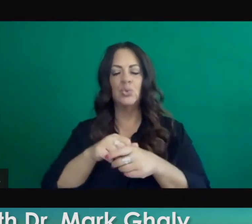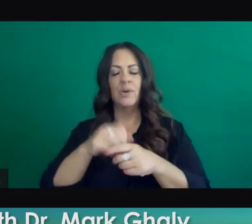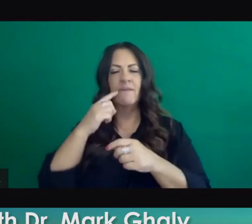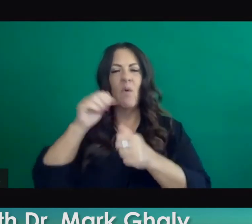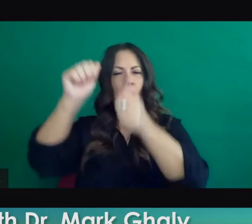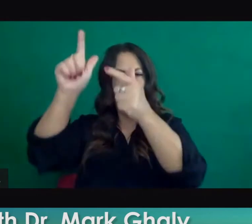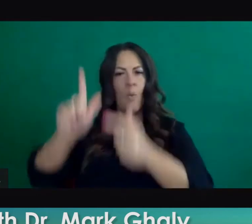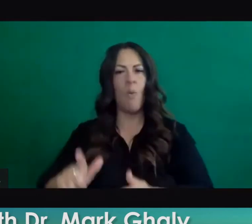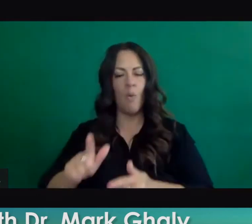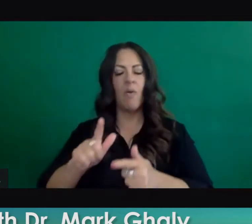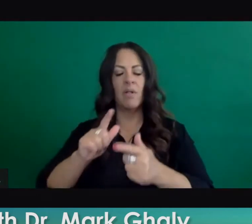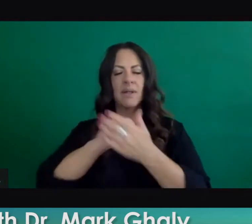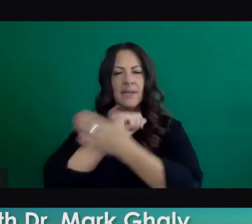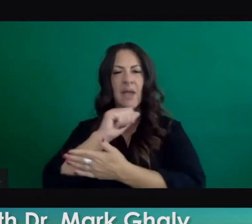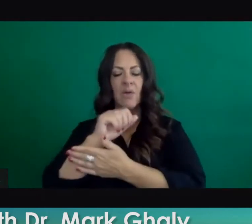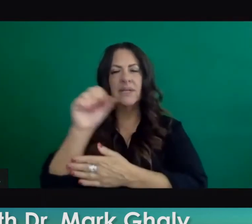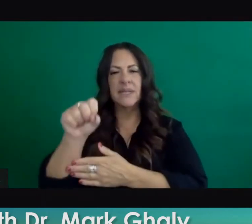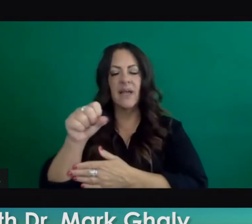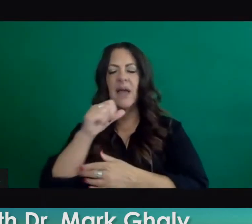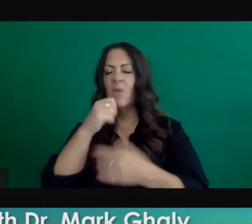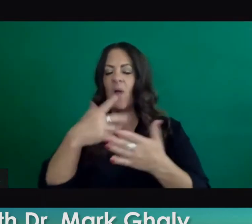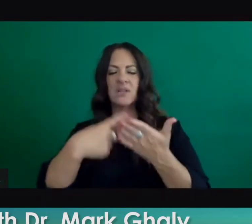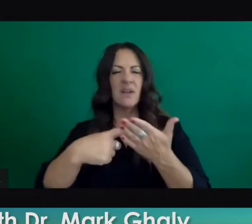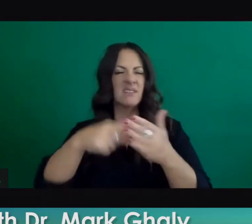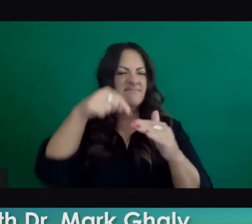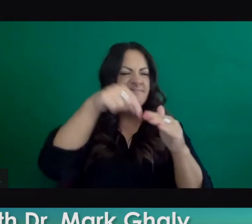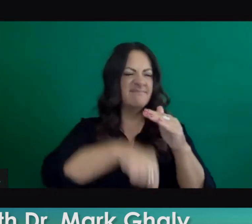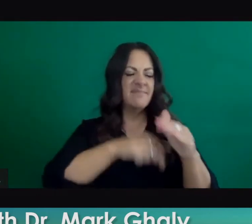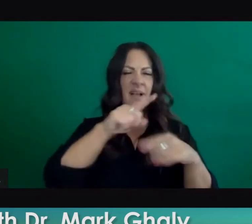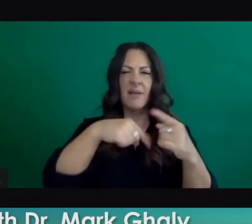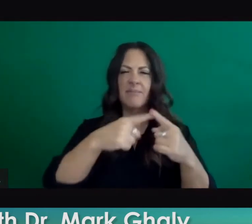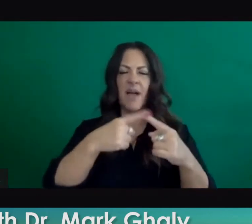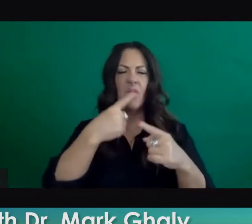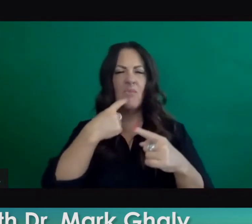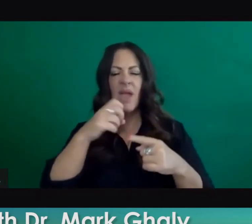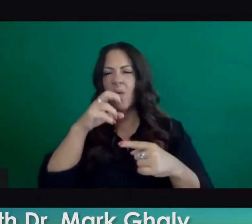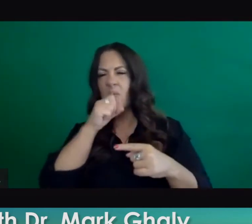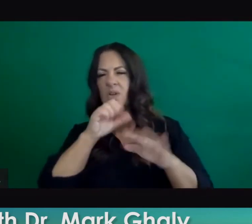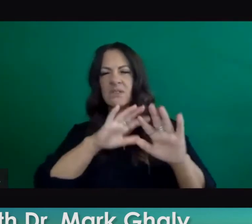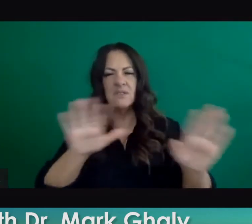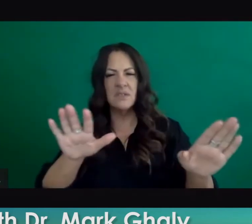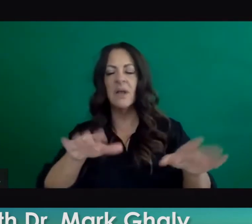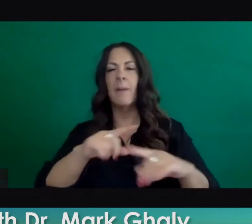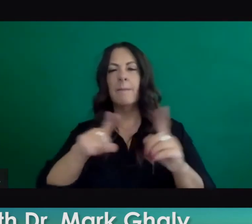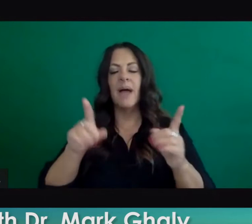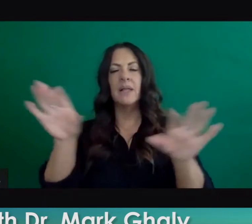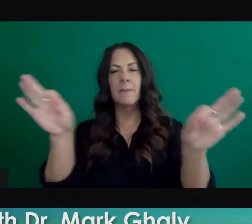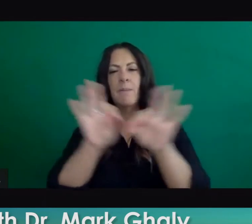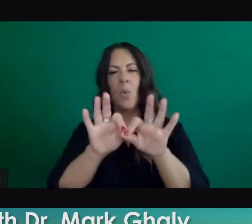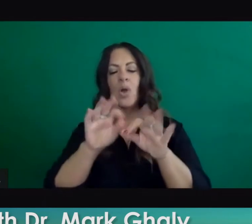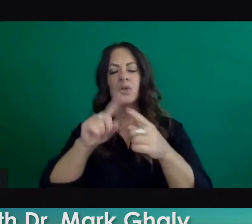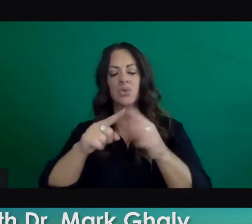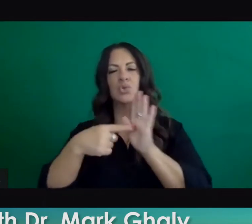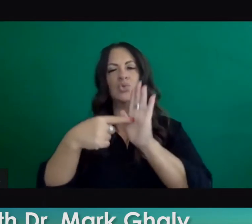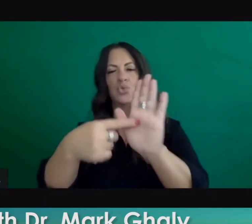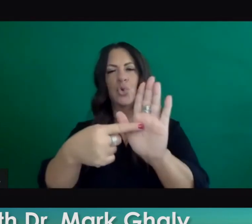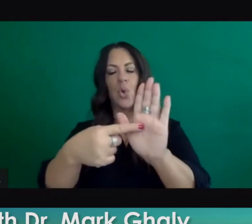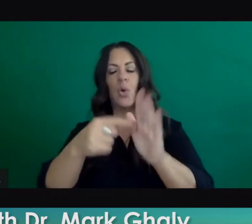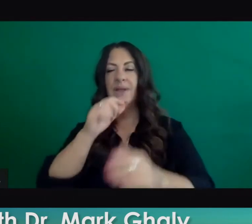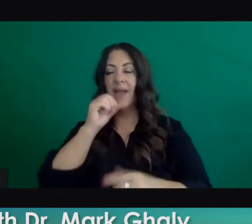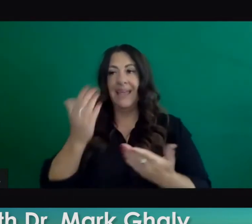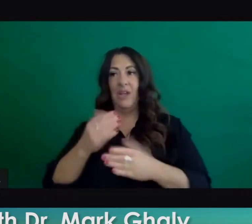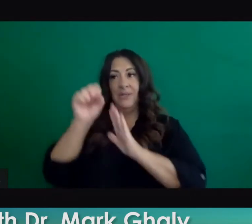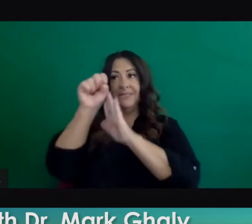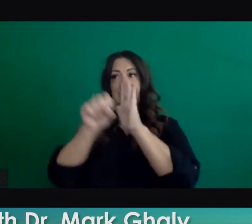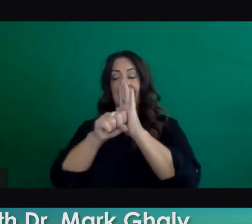counties, but certainly I think as we get deeper and deeper into our response, the transparency of information, not just at the state level, but